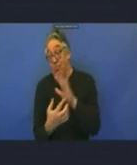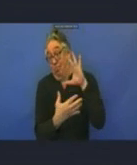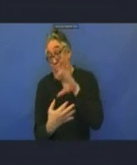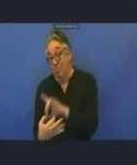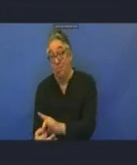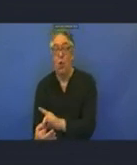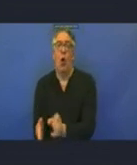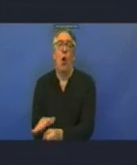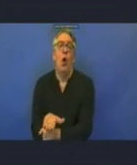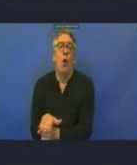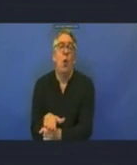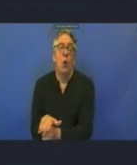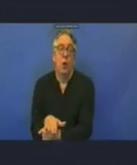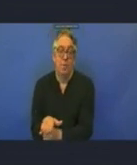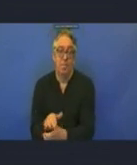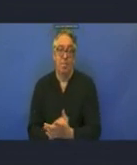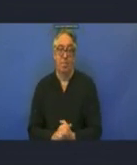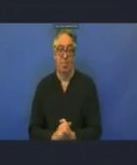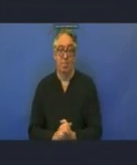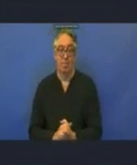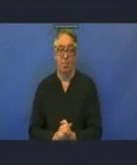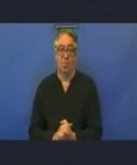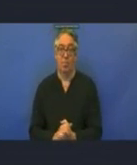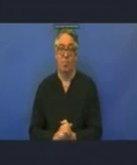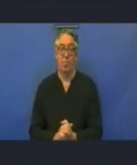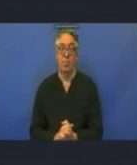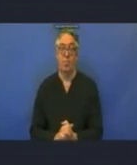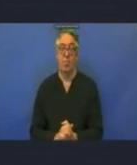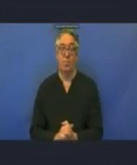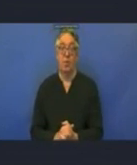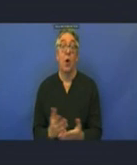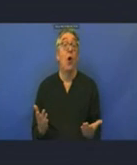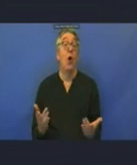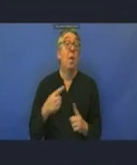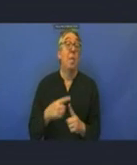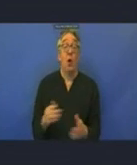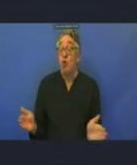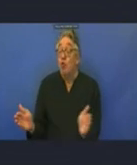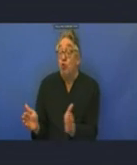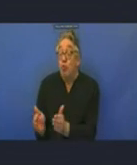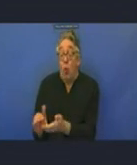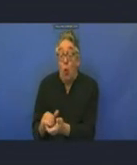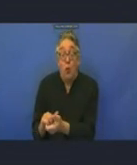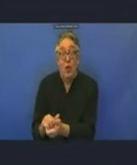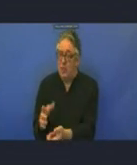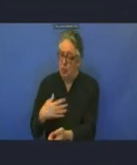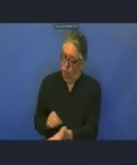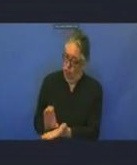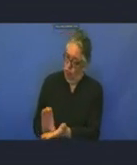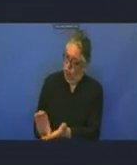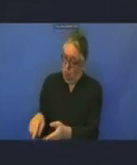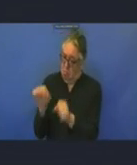aims to build the capacity of organizations, even the smaller ones, to work transnationally.